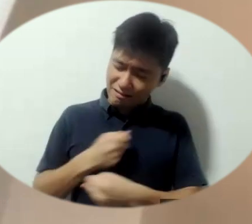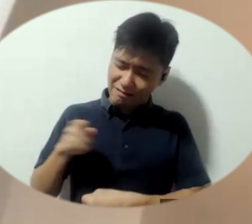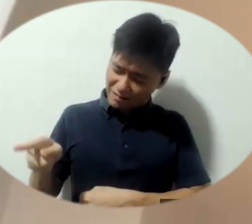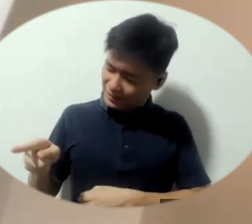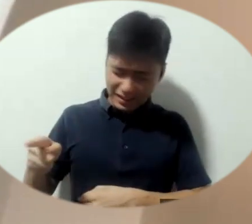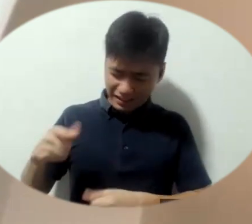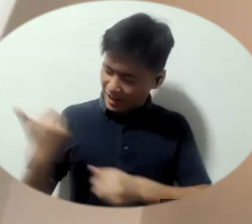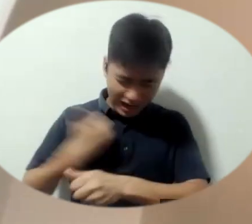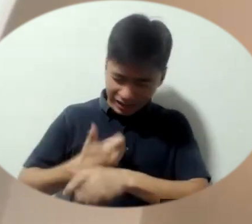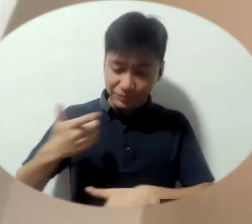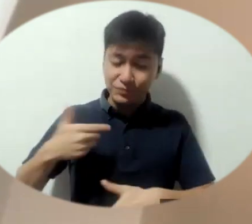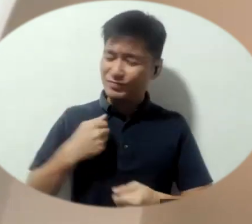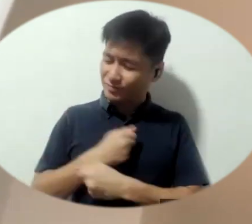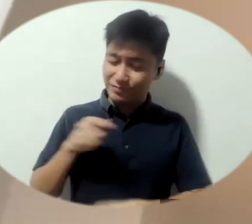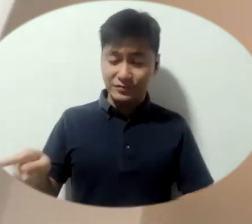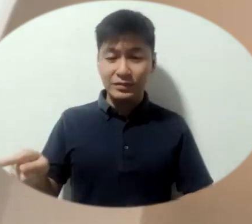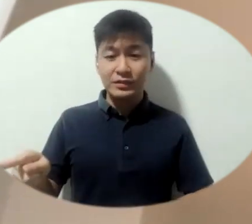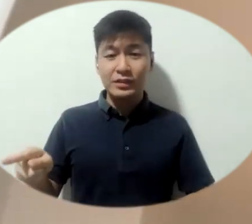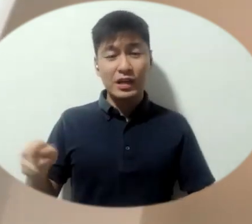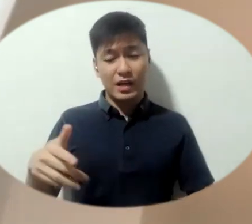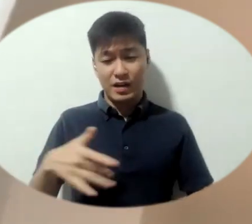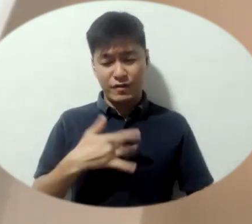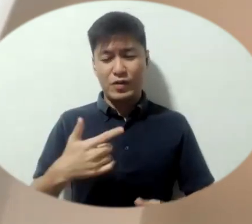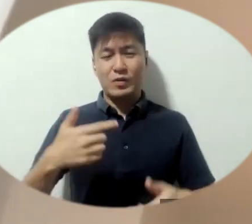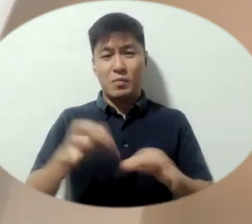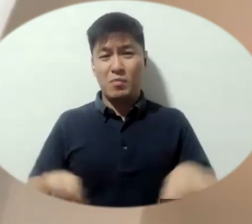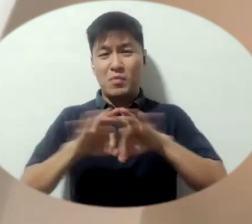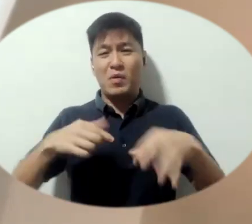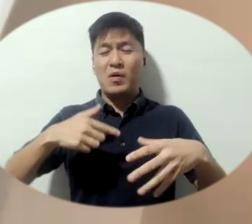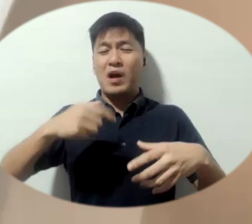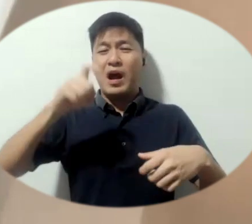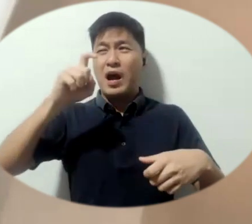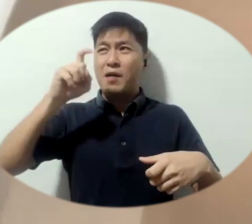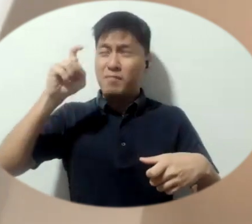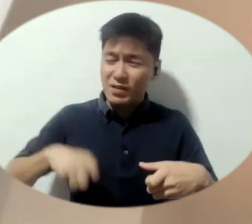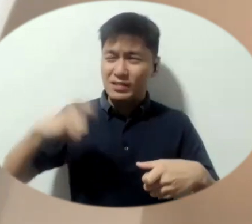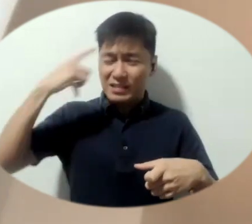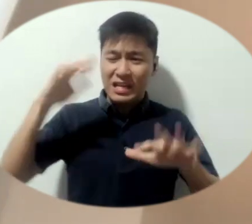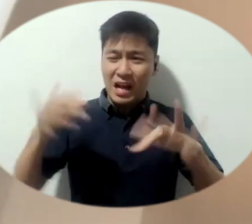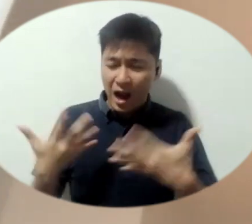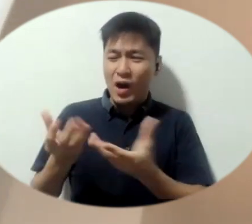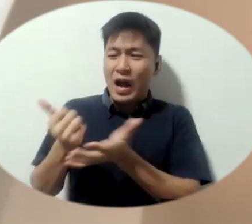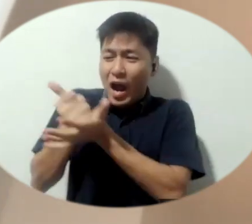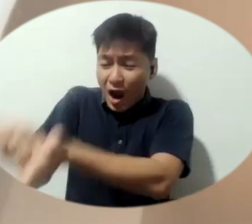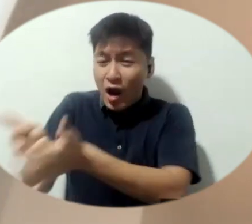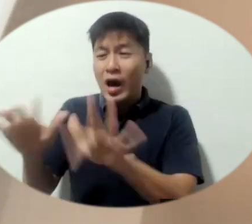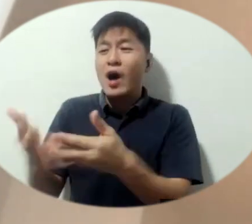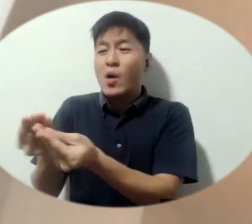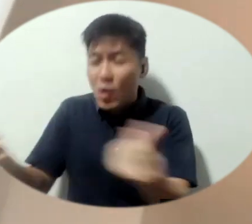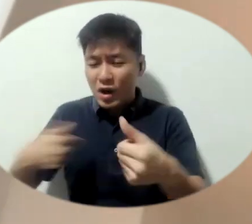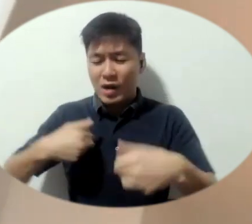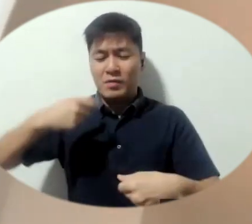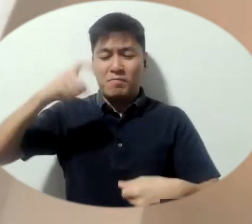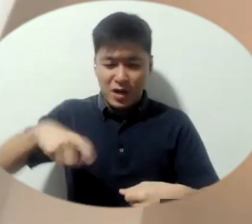was heal her. I needed to find a cure for it. I needed to work hard to be able to pay for a cure, but that was